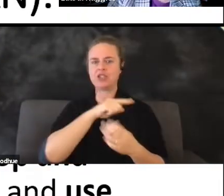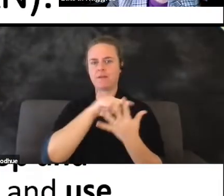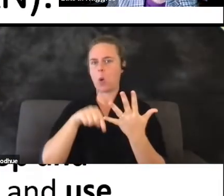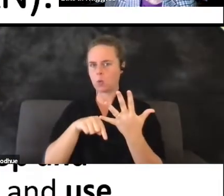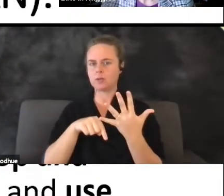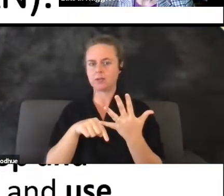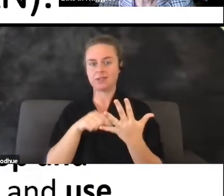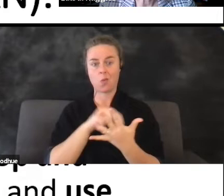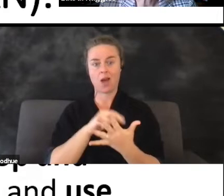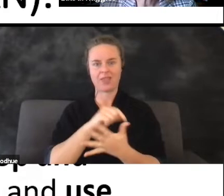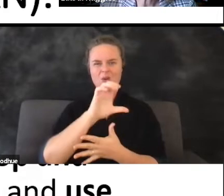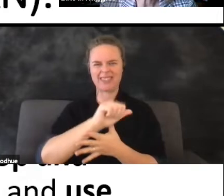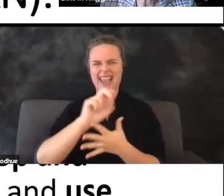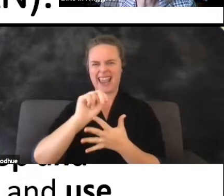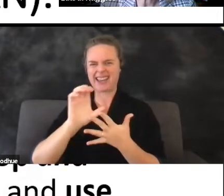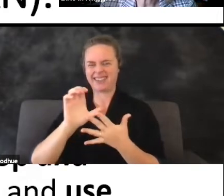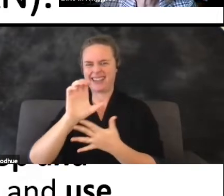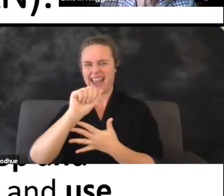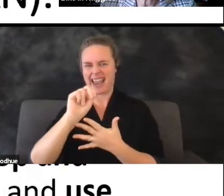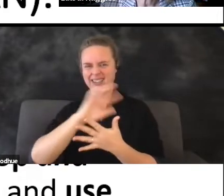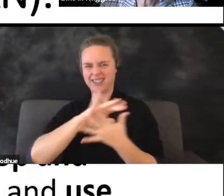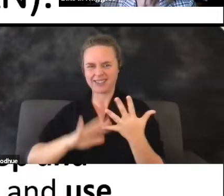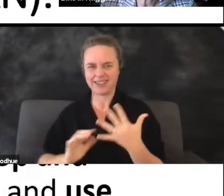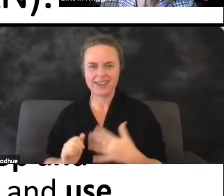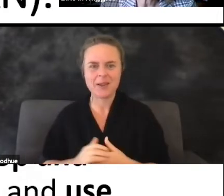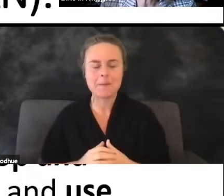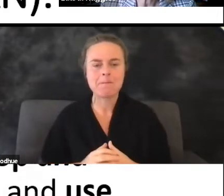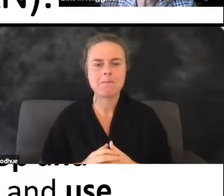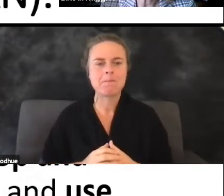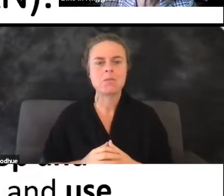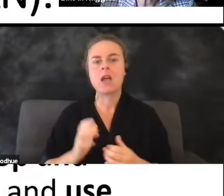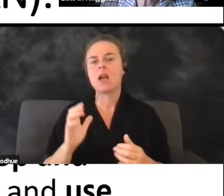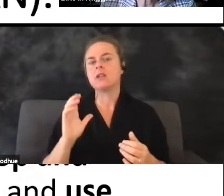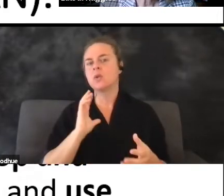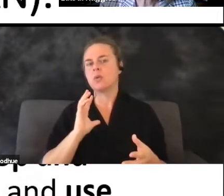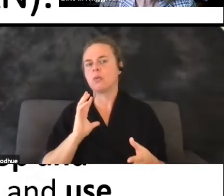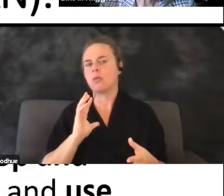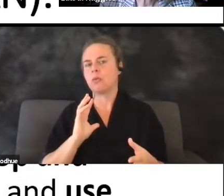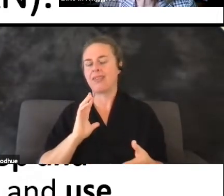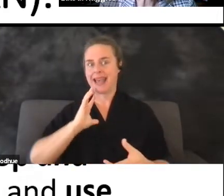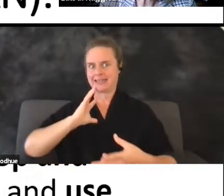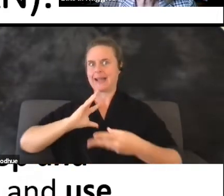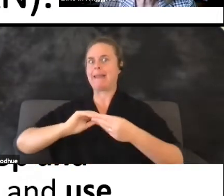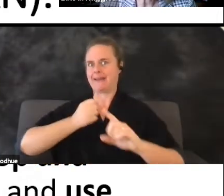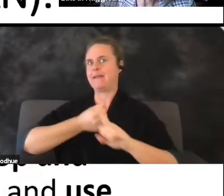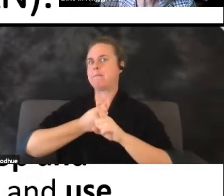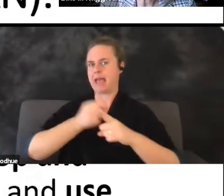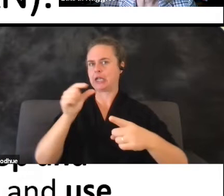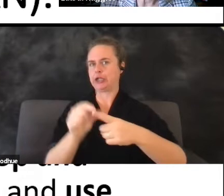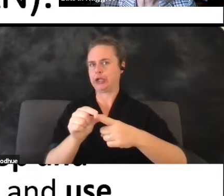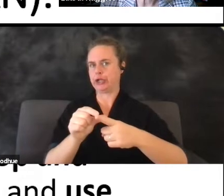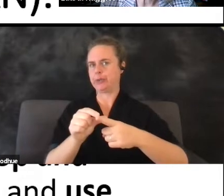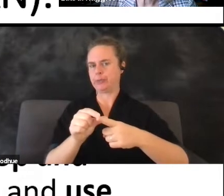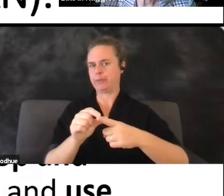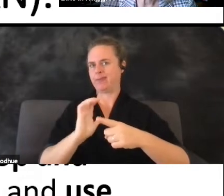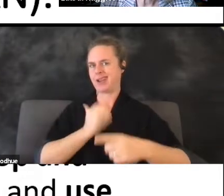Here's the CANs. As I said, it is a collective impact term. Our CANs